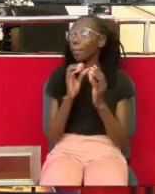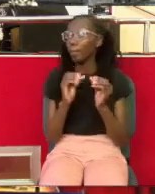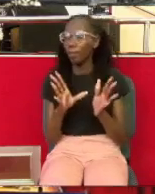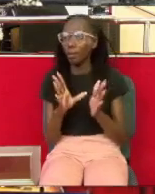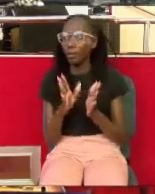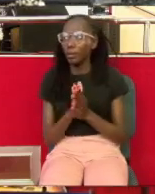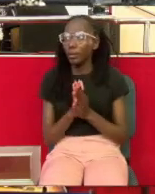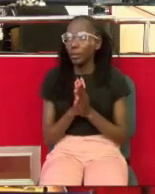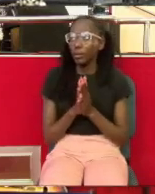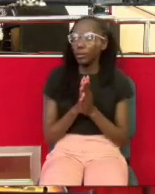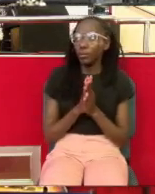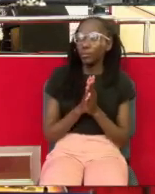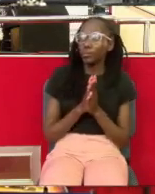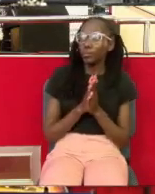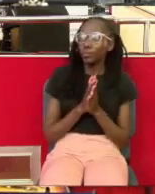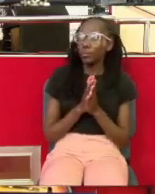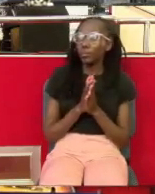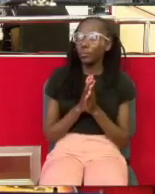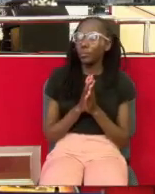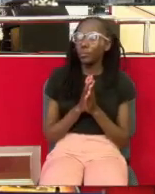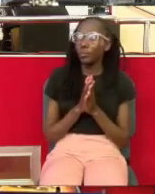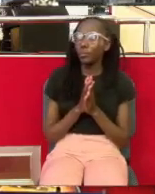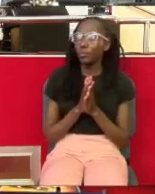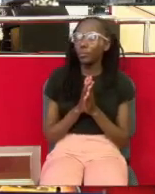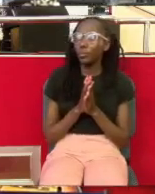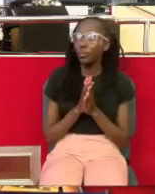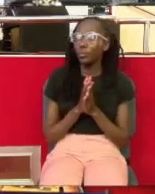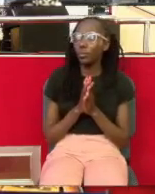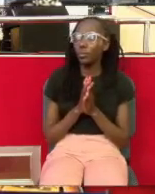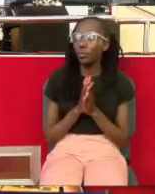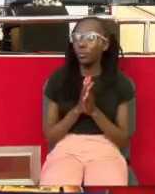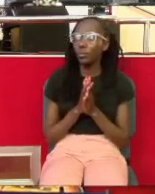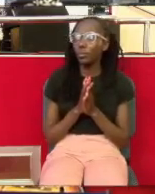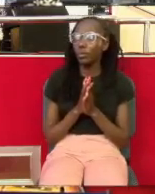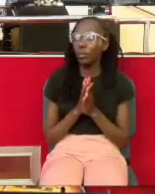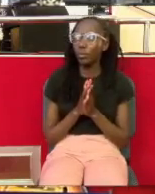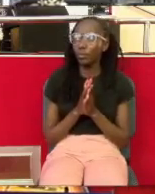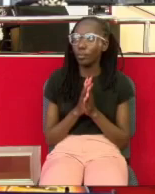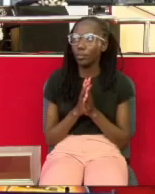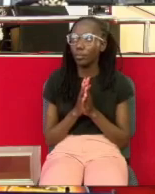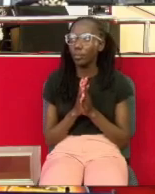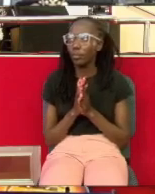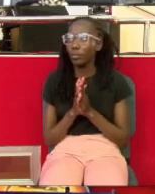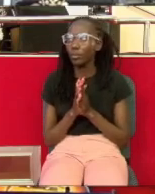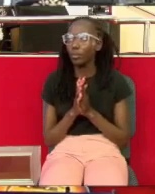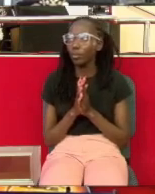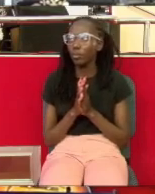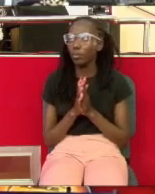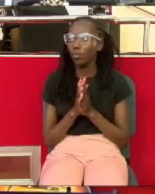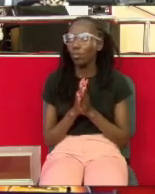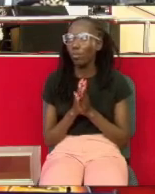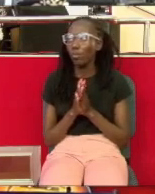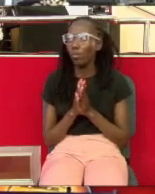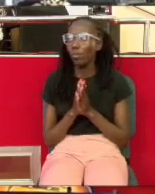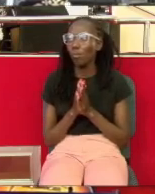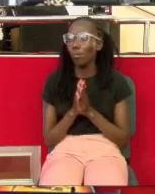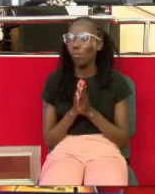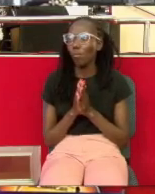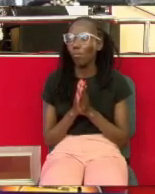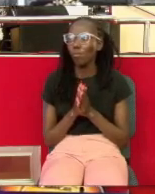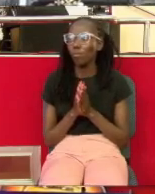ultimate goal. Mungu ule mkuu. Oh, the ultimate goal. Aha, Mungu anayemaliza awama wa kila